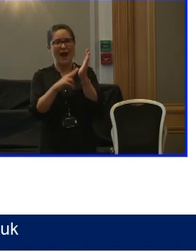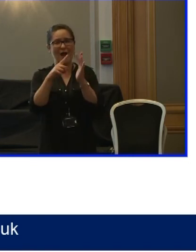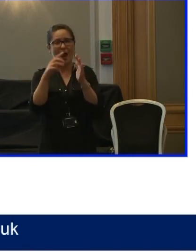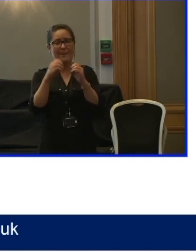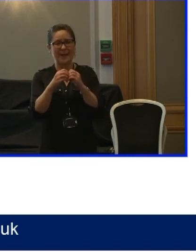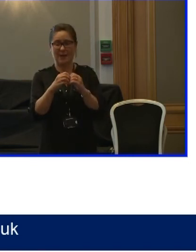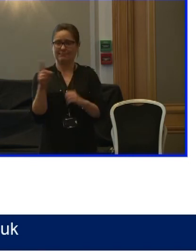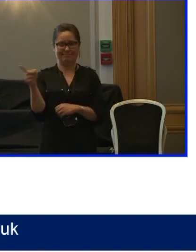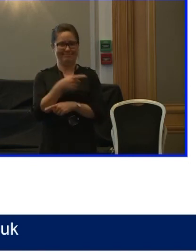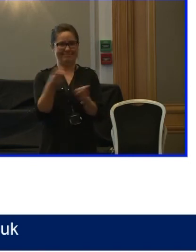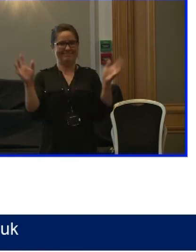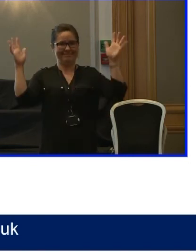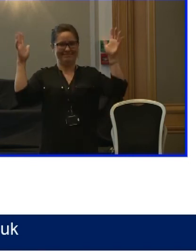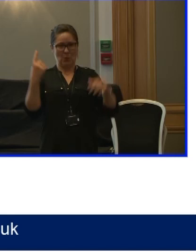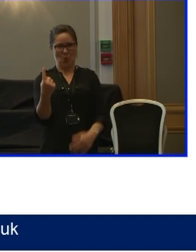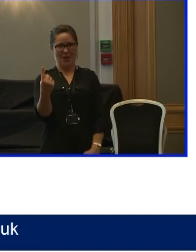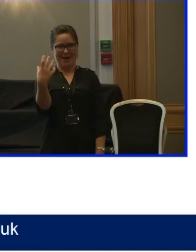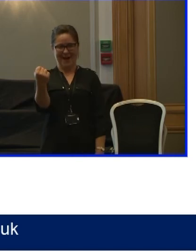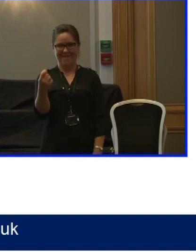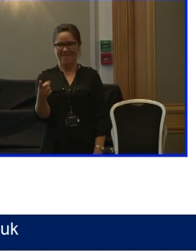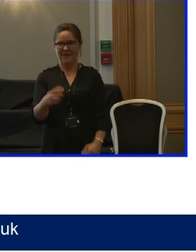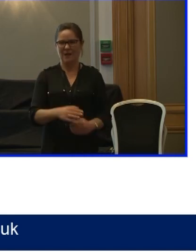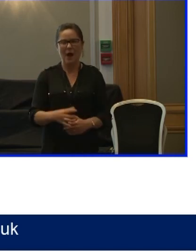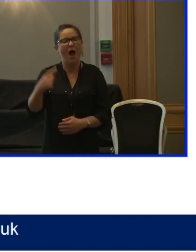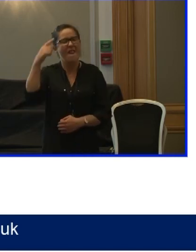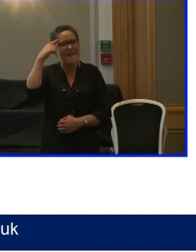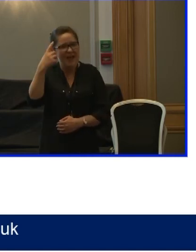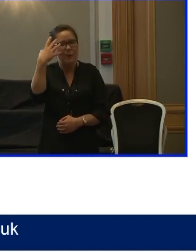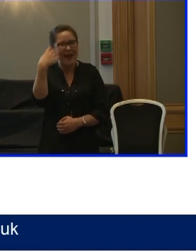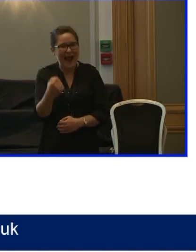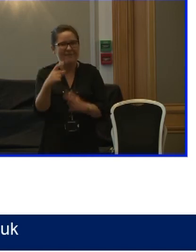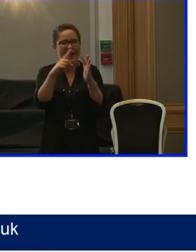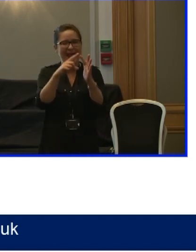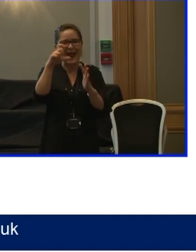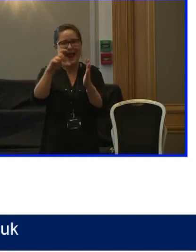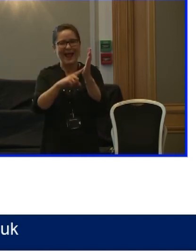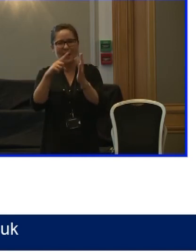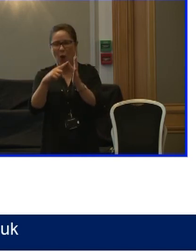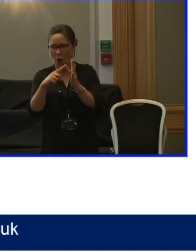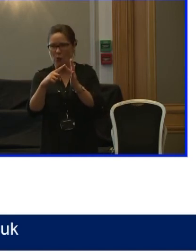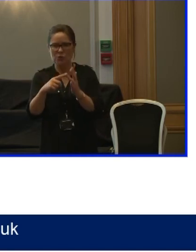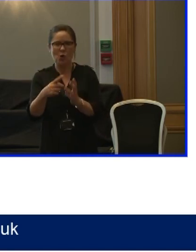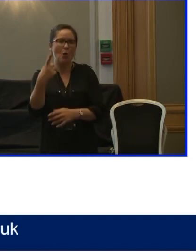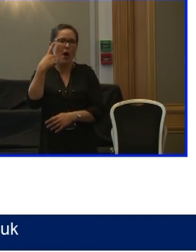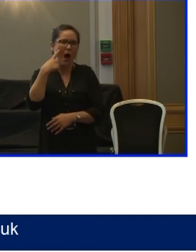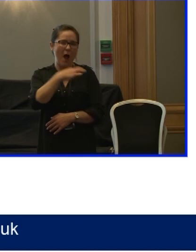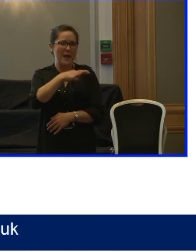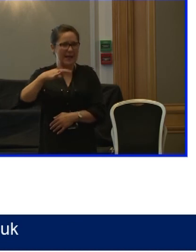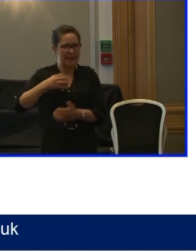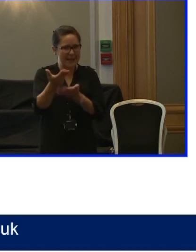well done. I believe there's about 175 eye clinics around the